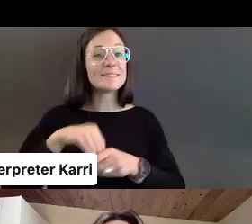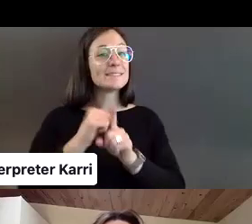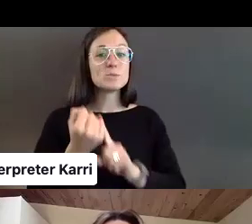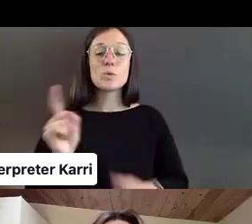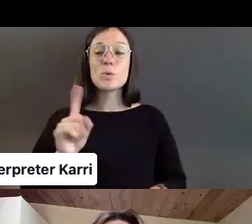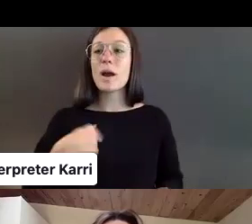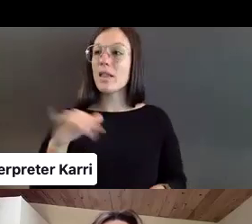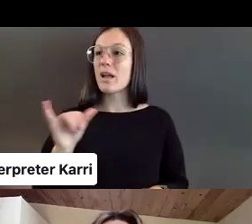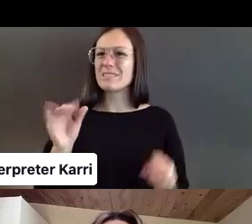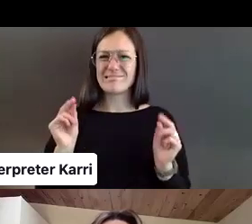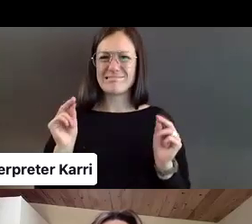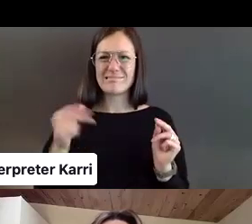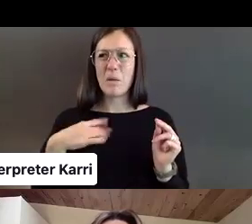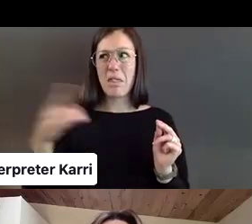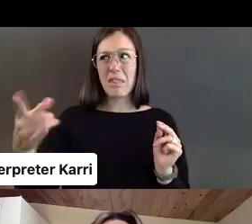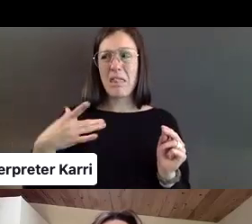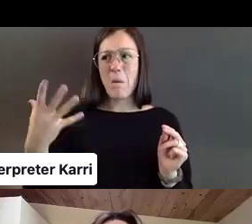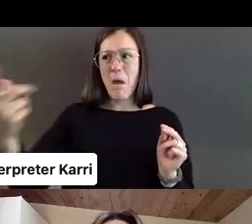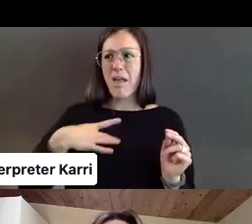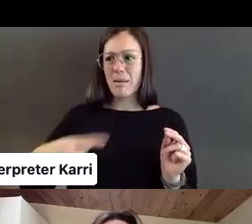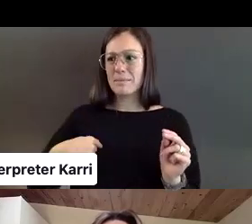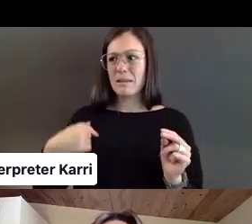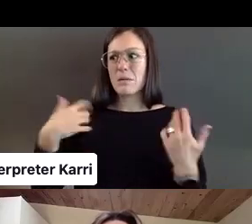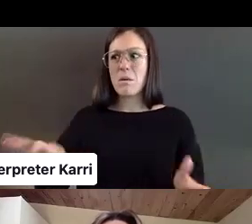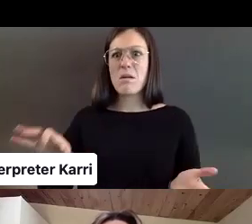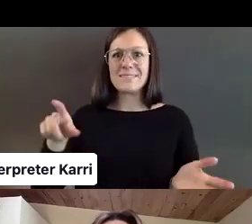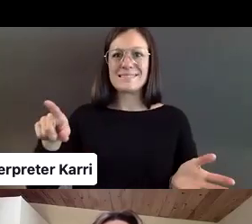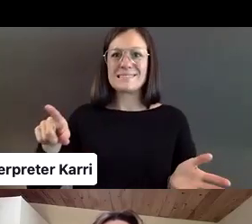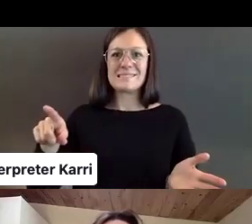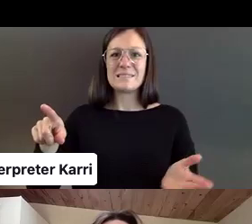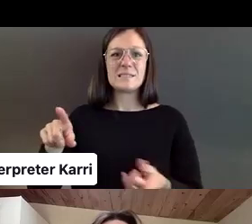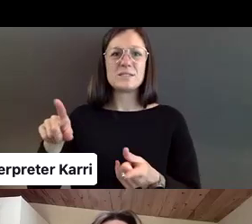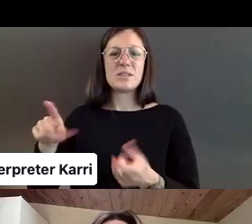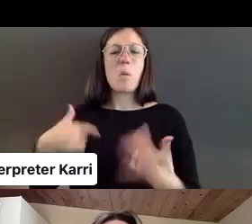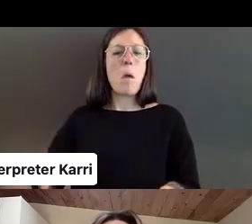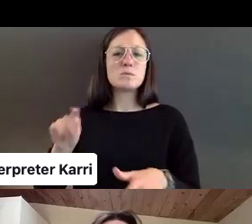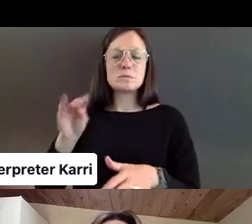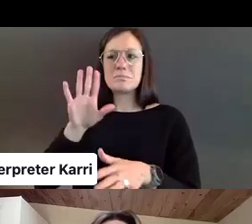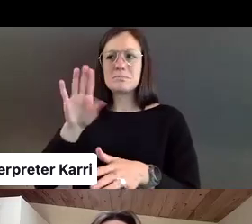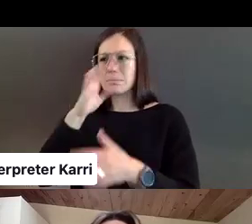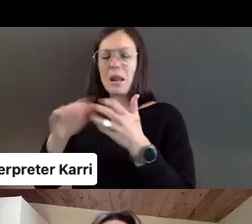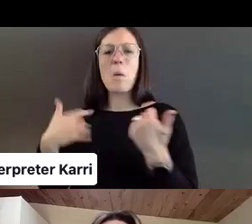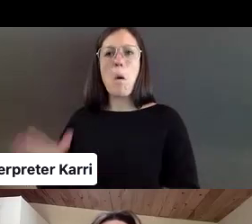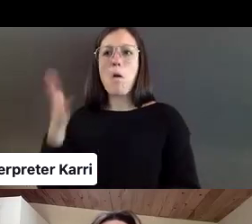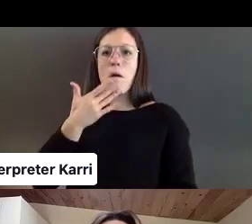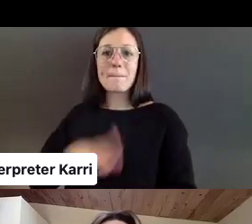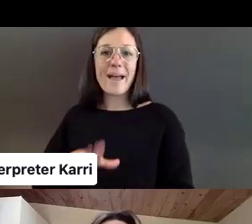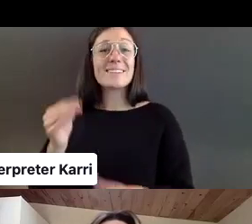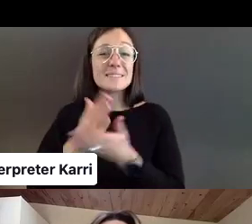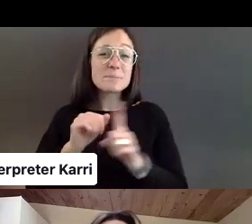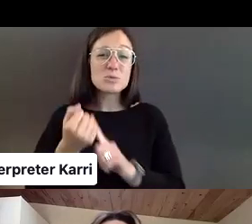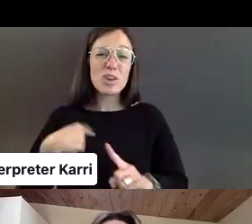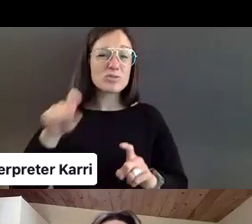was like, well, no, but I want them to like me. I don't want anyone to like, I don't want to be mean. I don't want to look bad. Like, and there were situations I should have